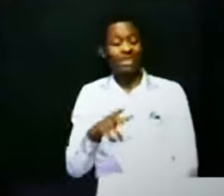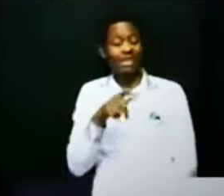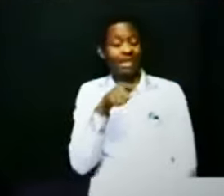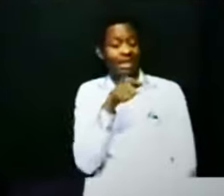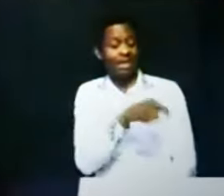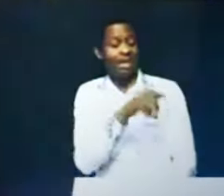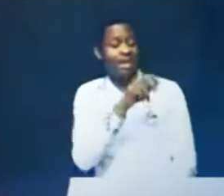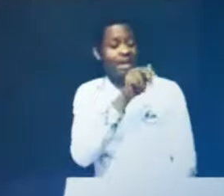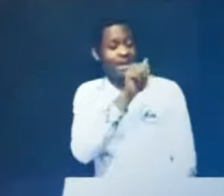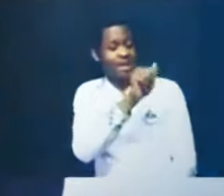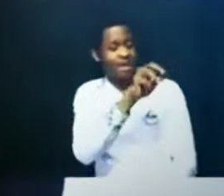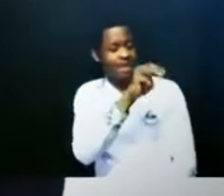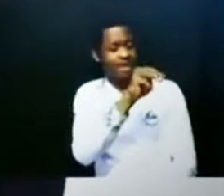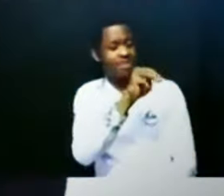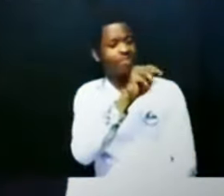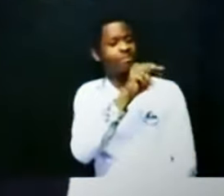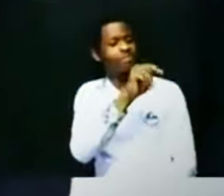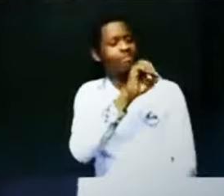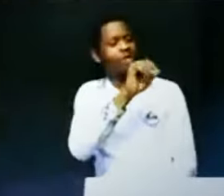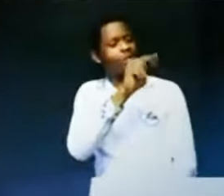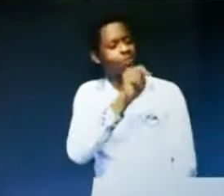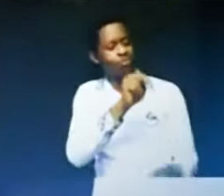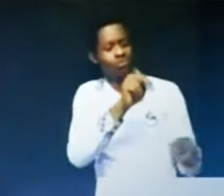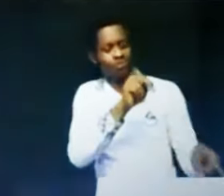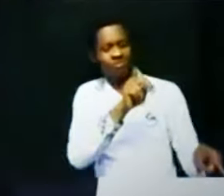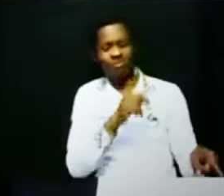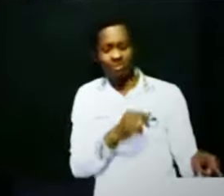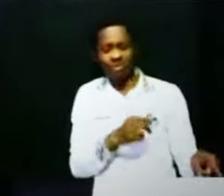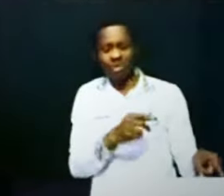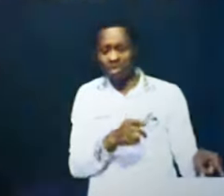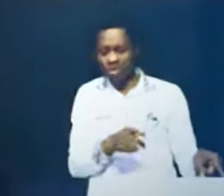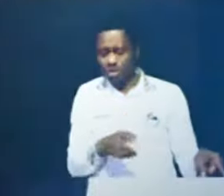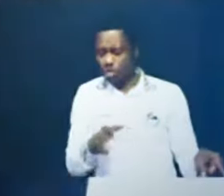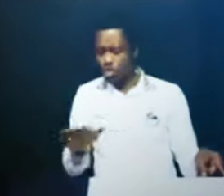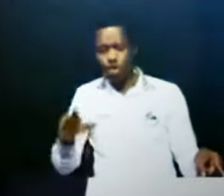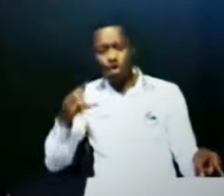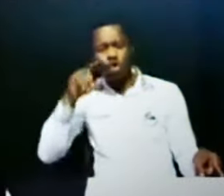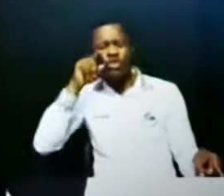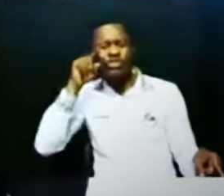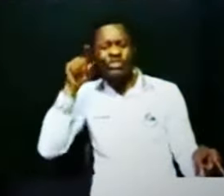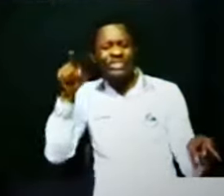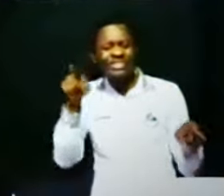Amnon became obsessed with Tamar that he became ill.